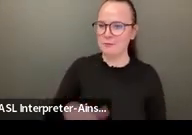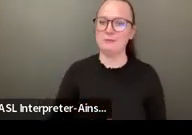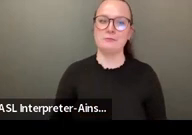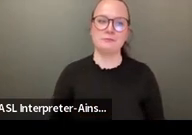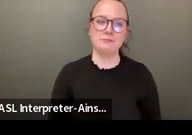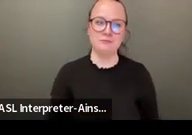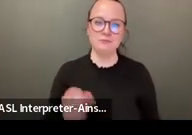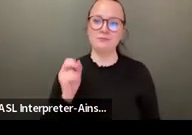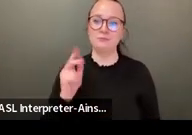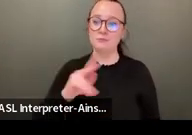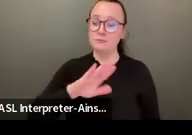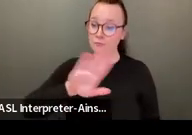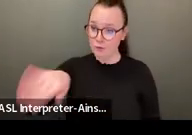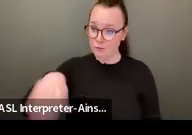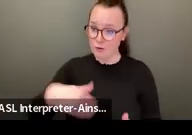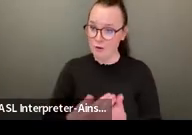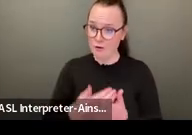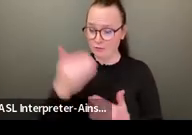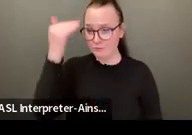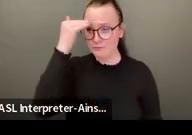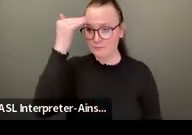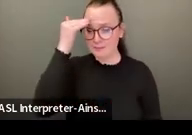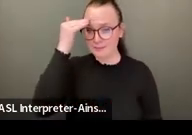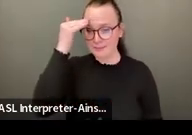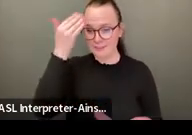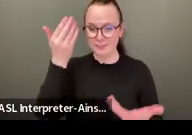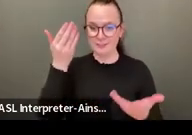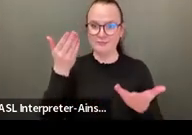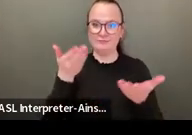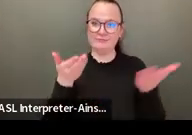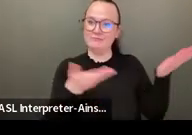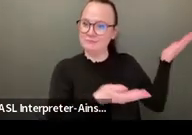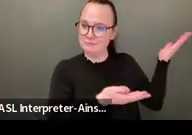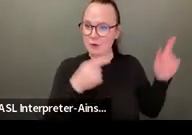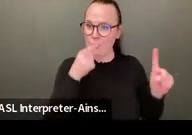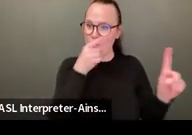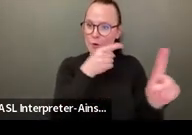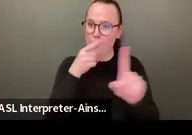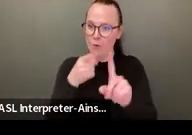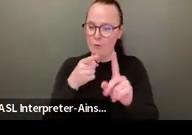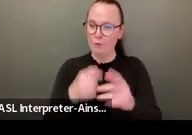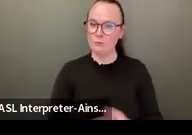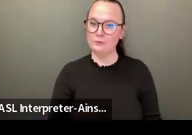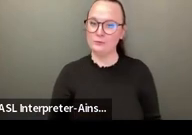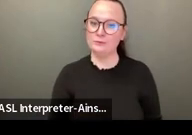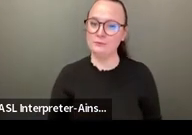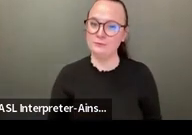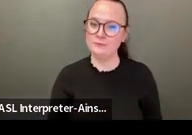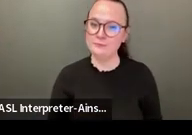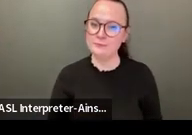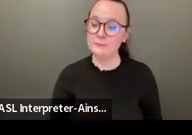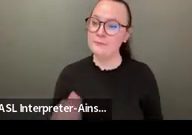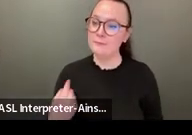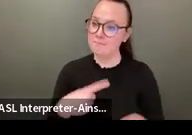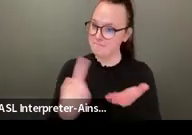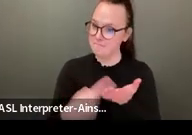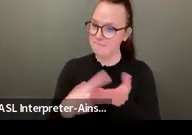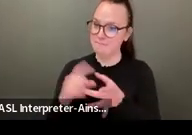the layout of the goals, and we're talking about